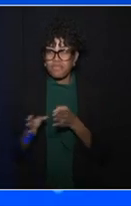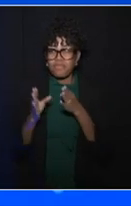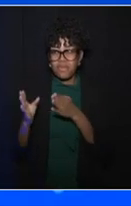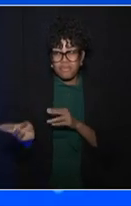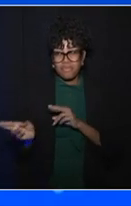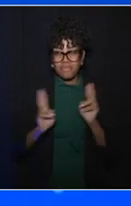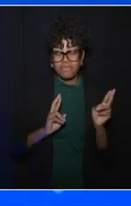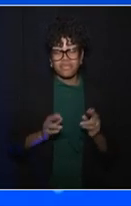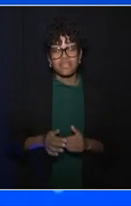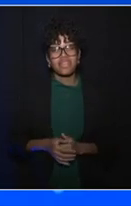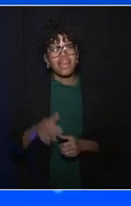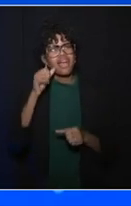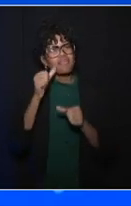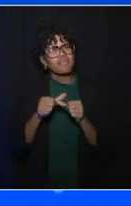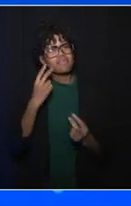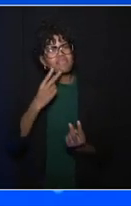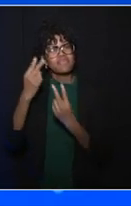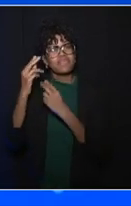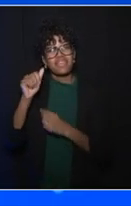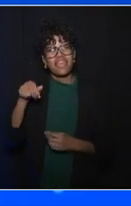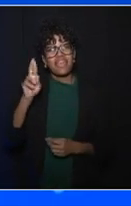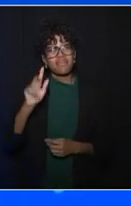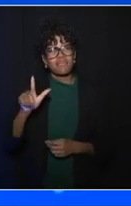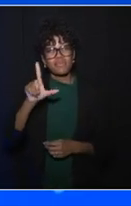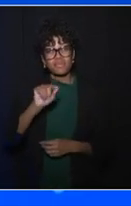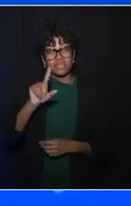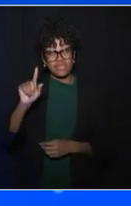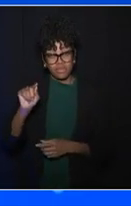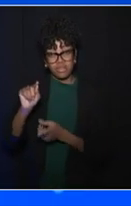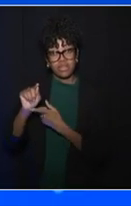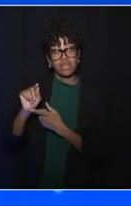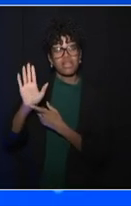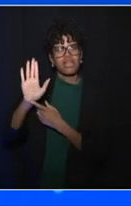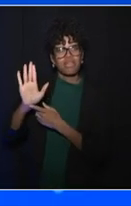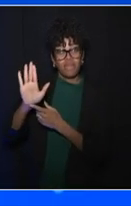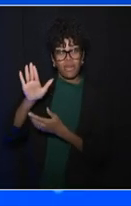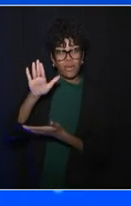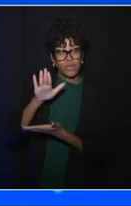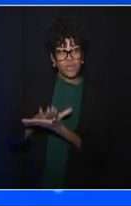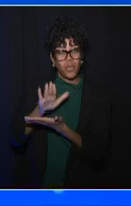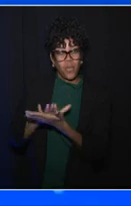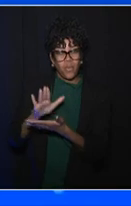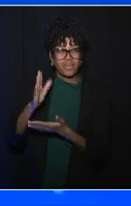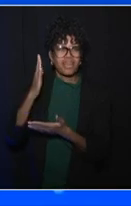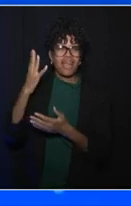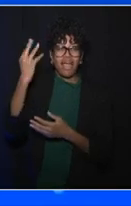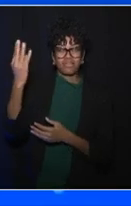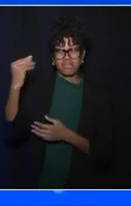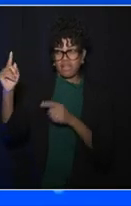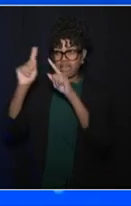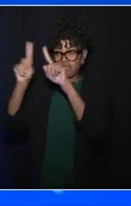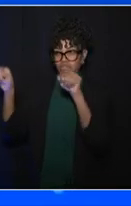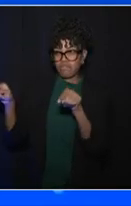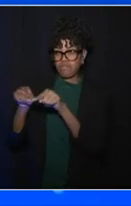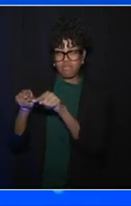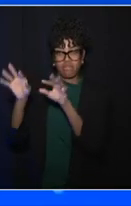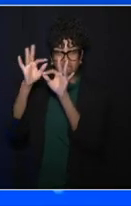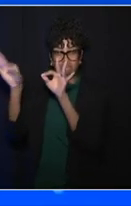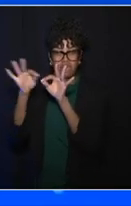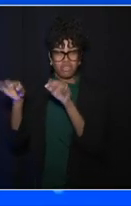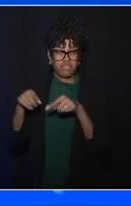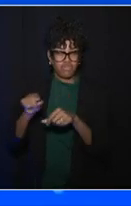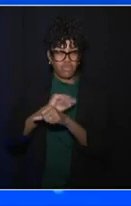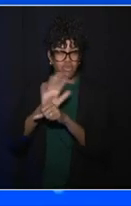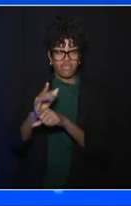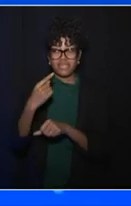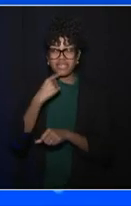in April of 2020, this school's marquee had a simple message: we miss you and we love